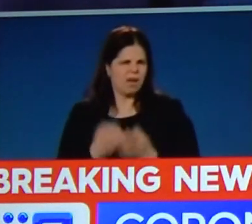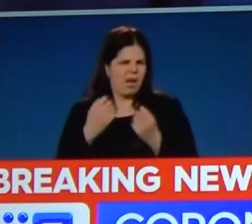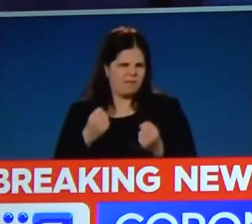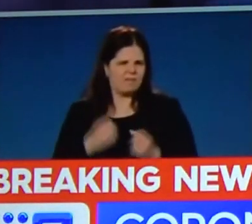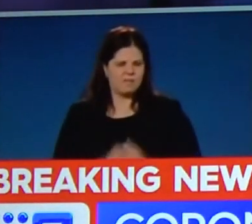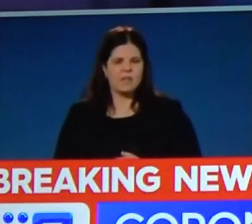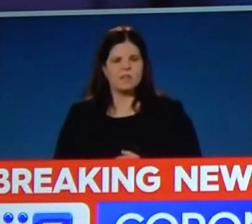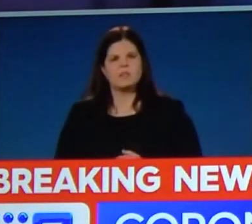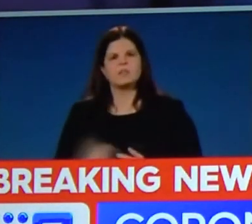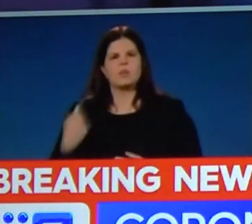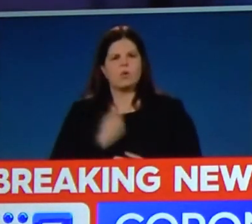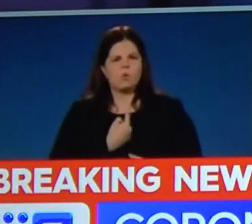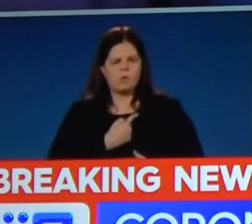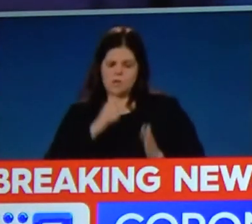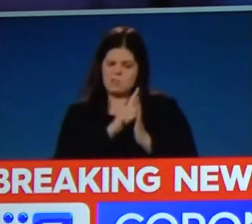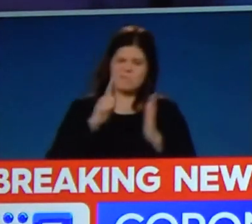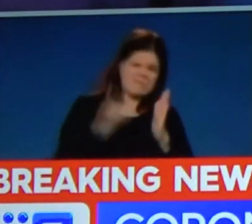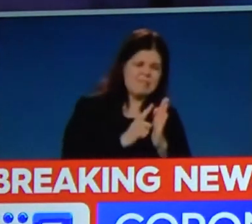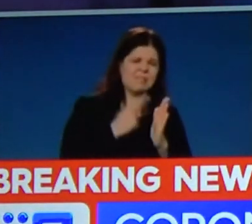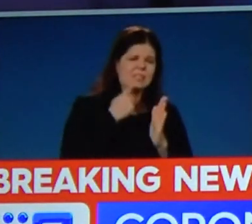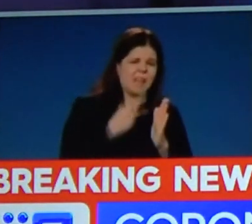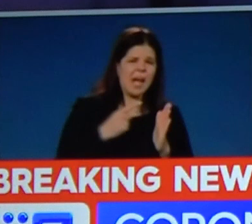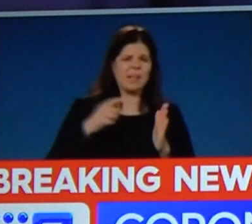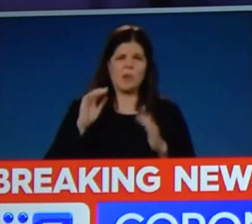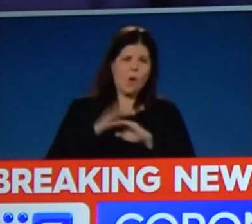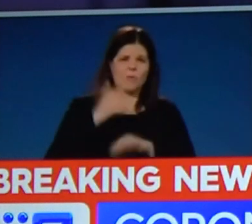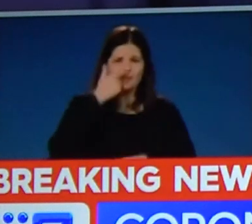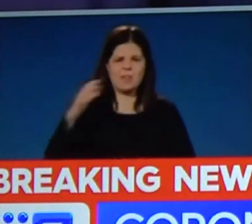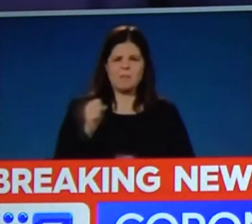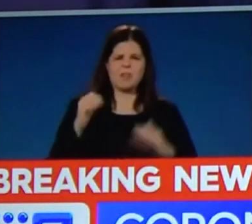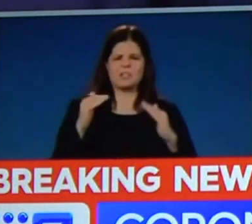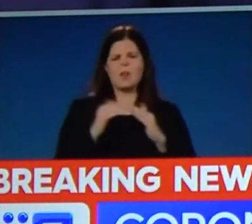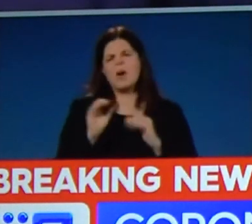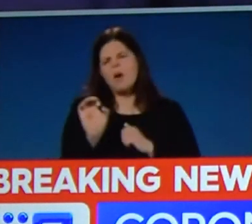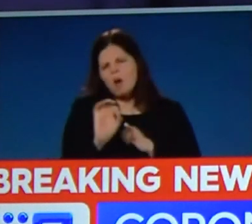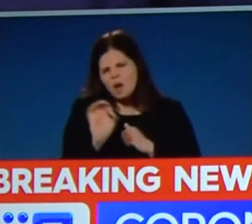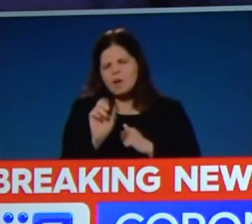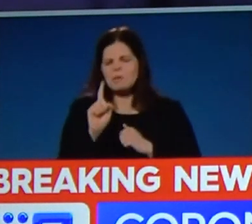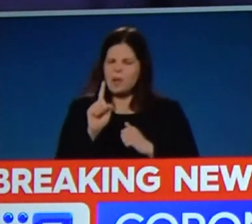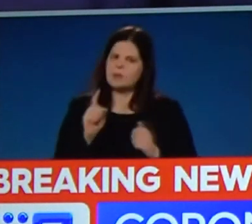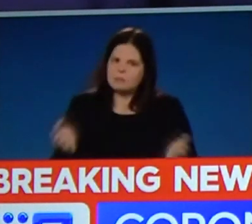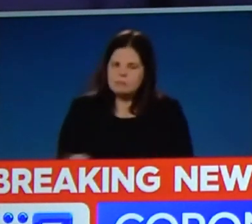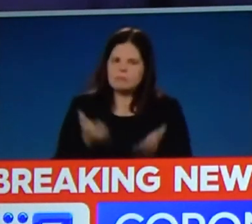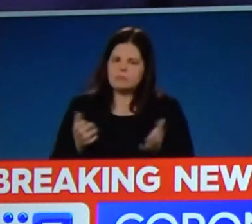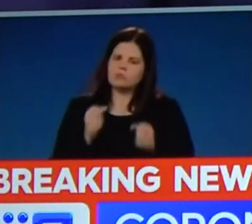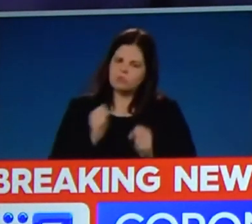an advice that we're putting in place for their protection. It is not the medical advice that older Australians would be